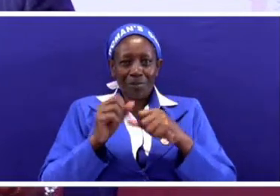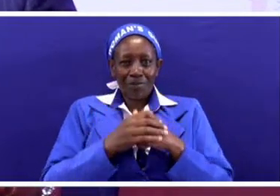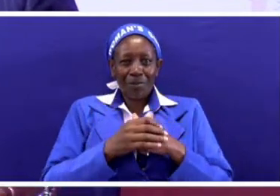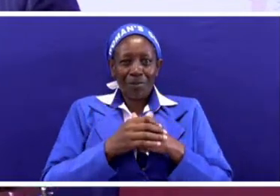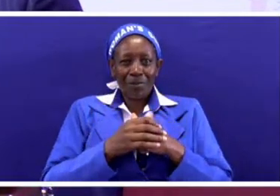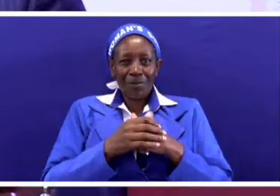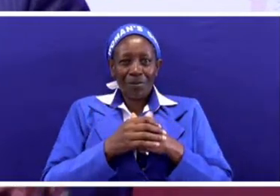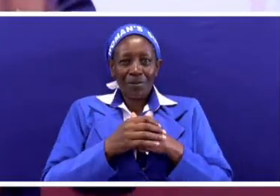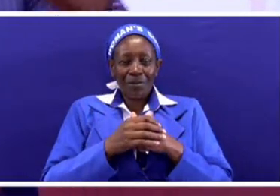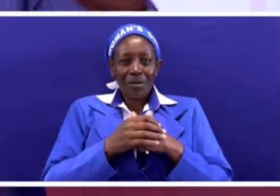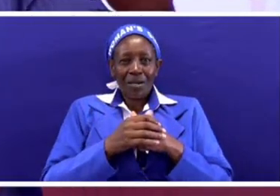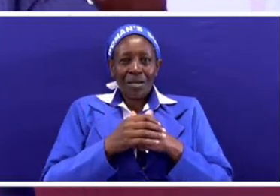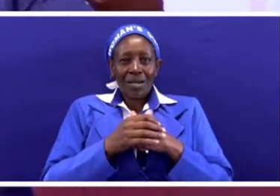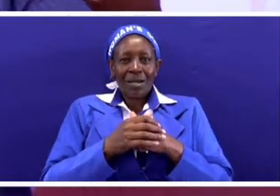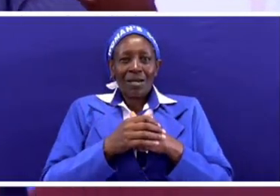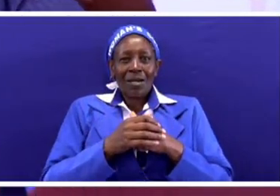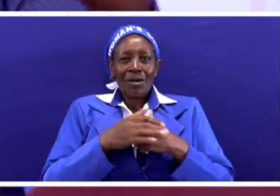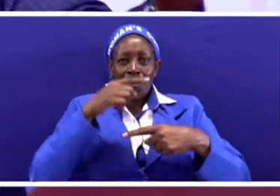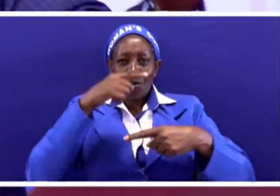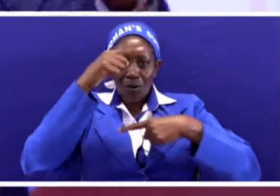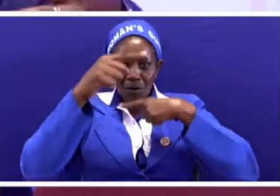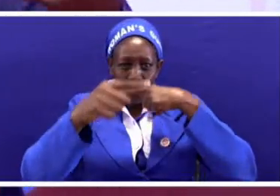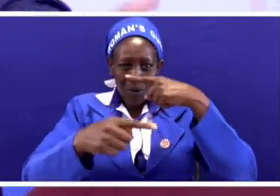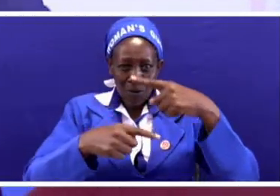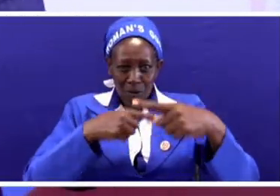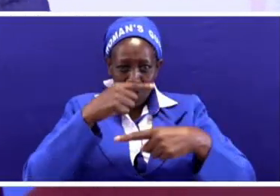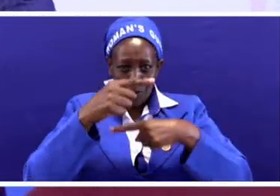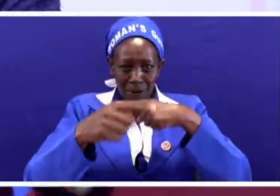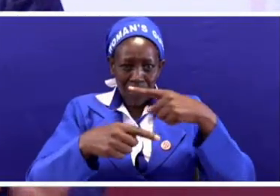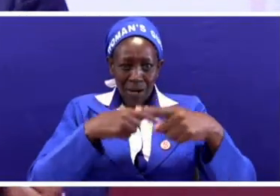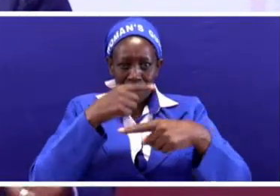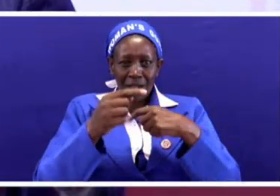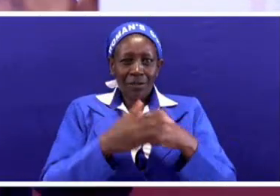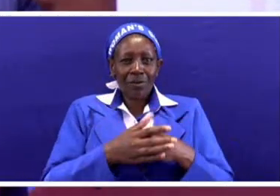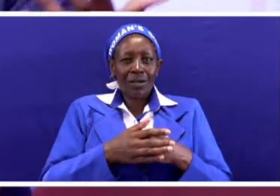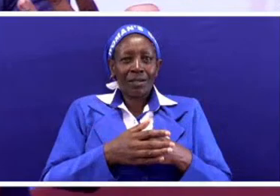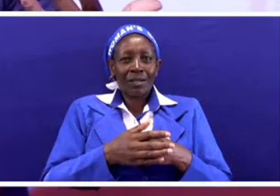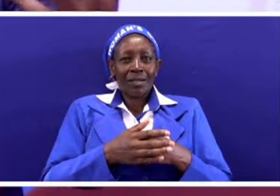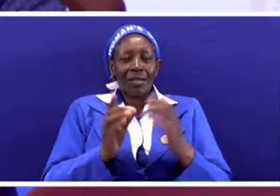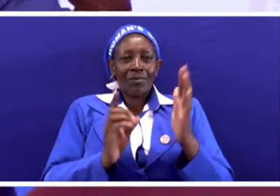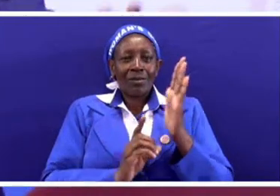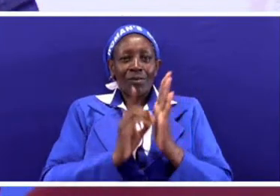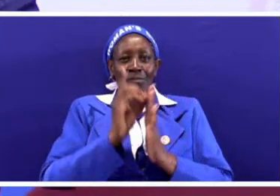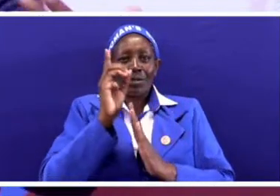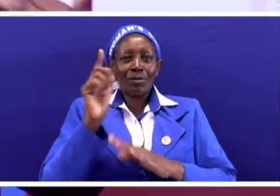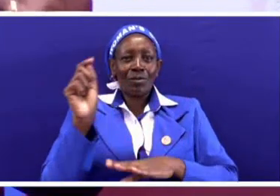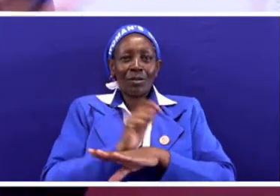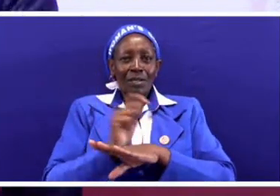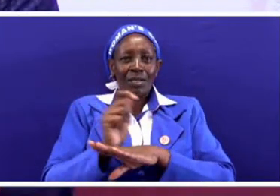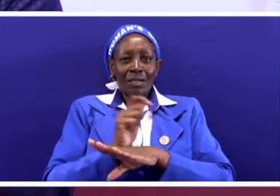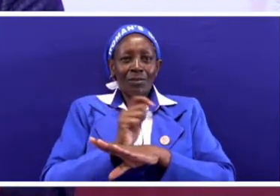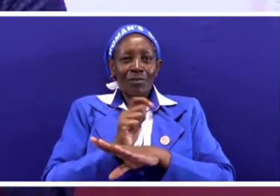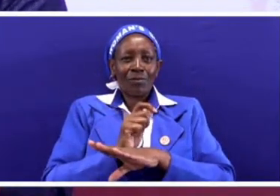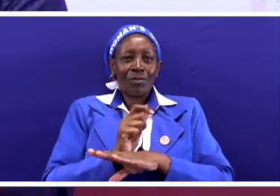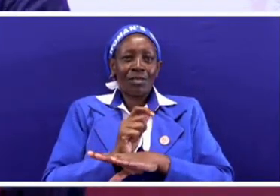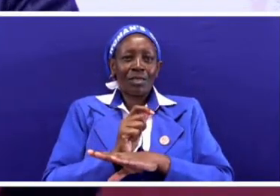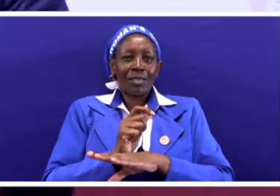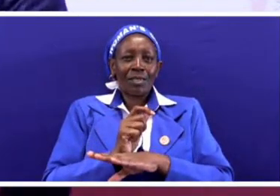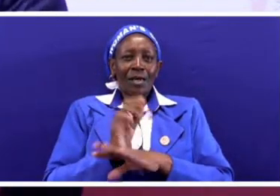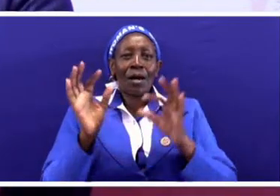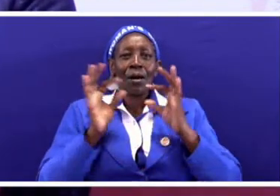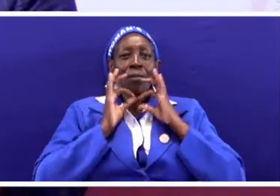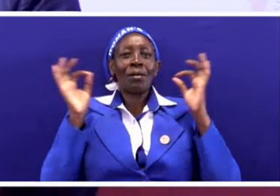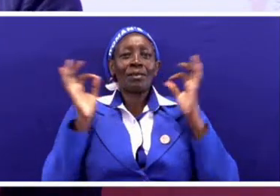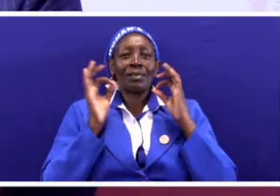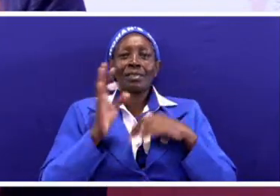been my proposal. Continuous professional development for ministers, and that the church should support them so that they are